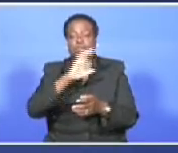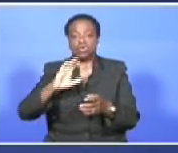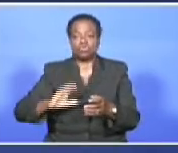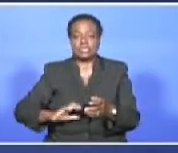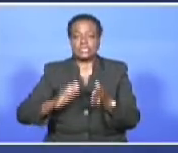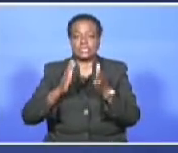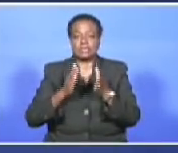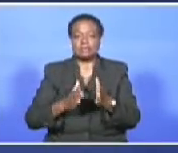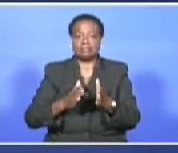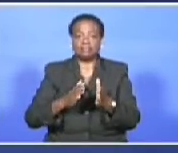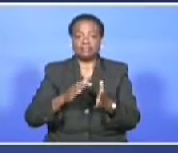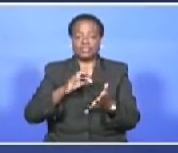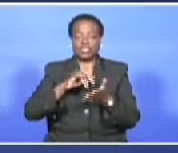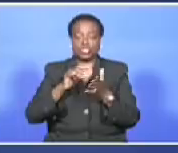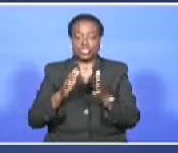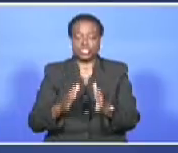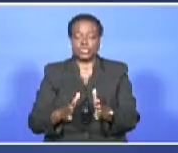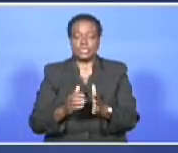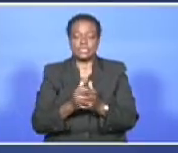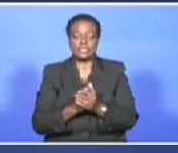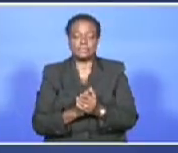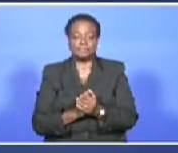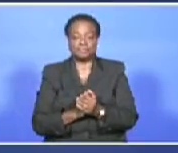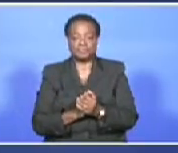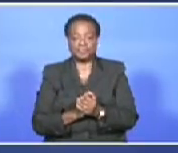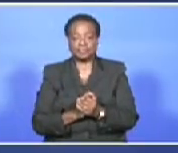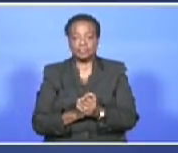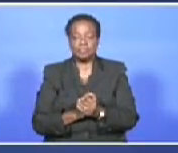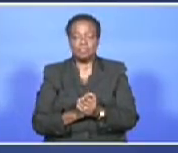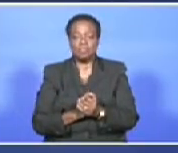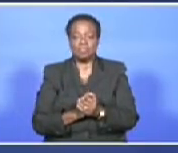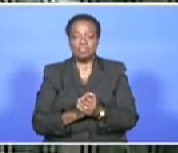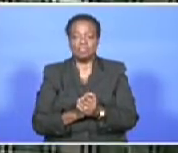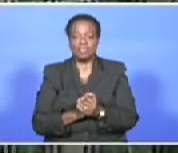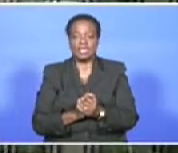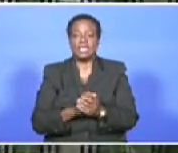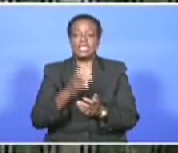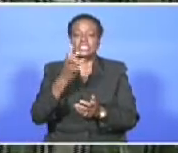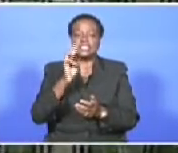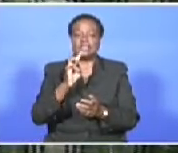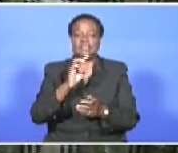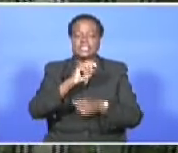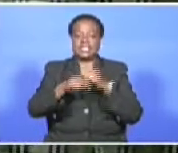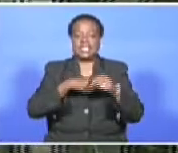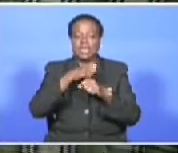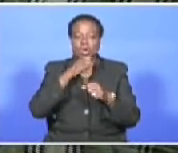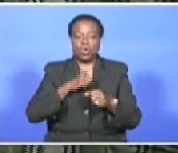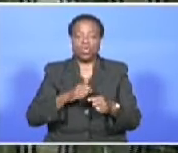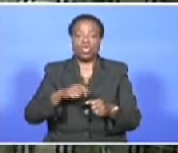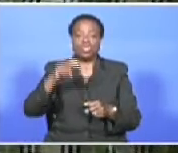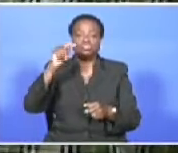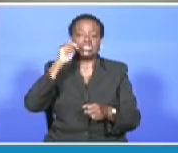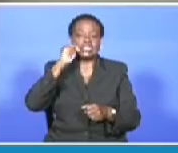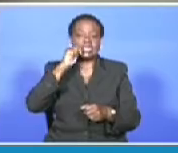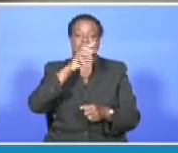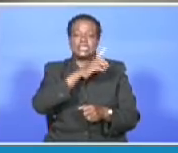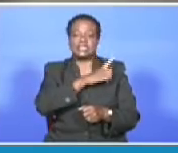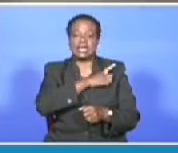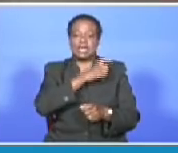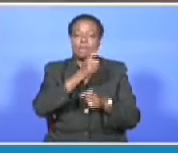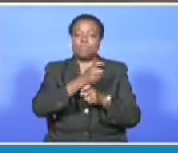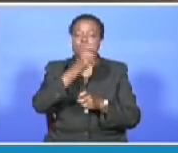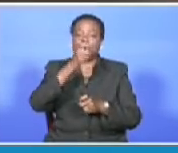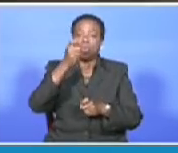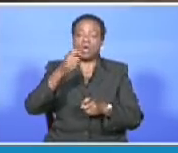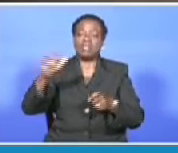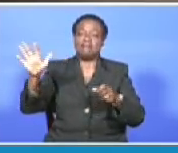person can develop a balanced life and succeed. 17-year-old Tredijah Duncombe won a full scholarship to attend